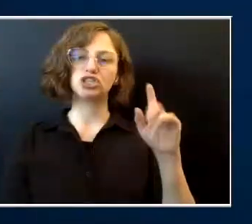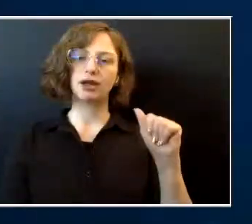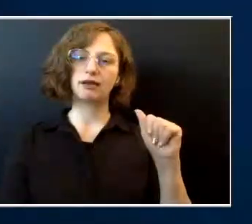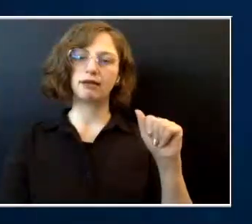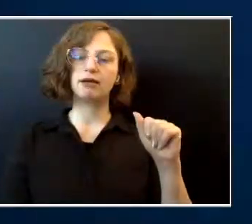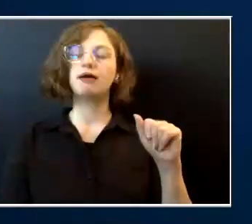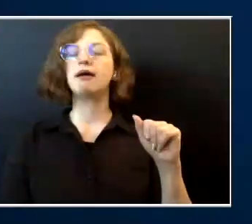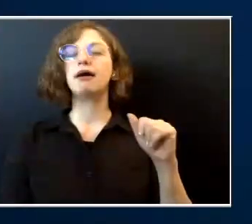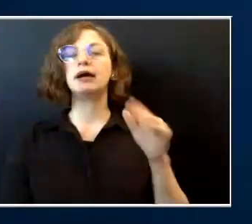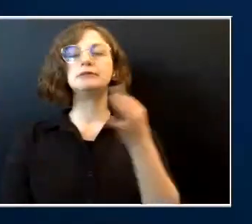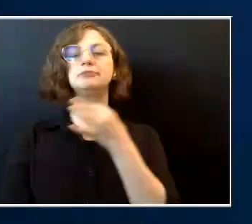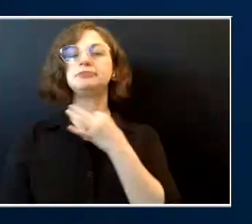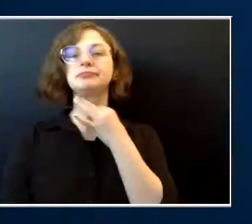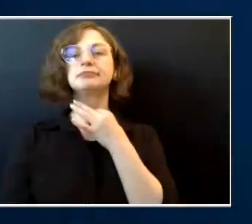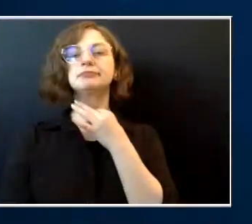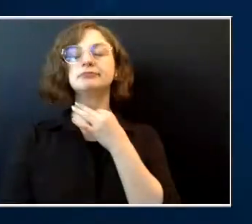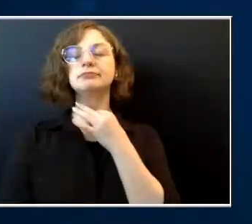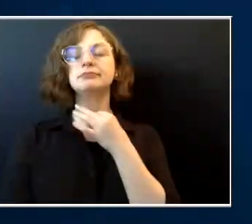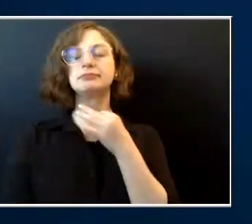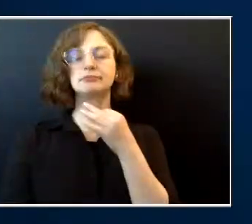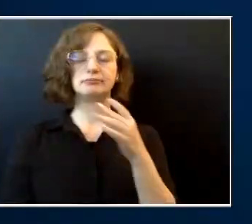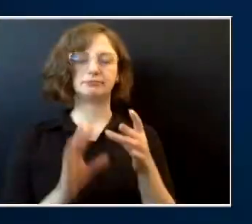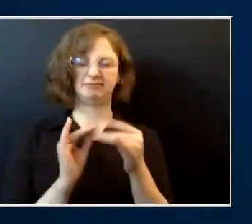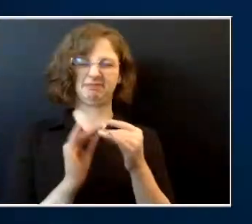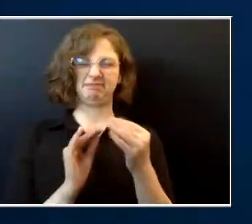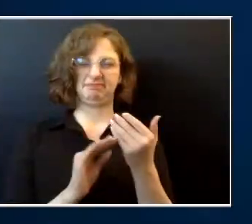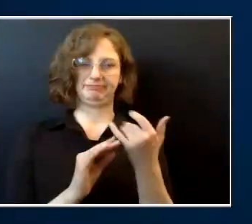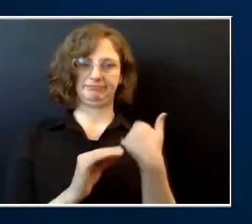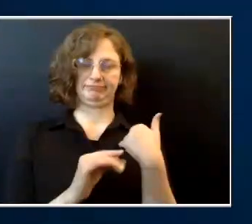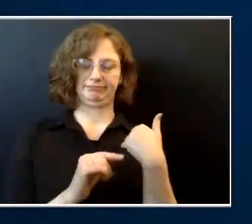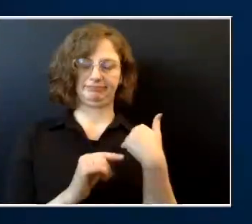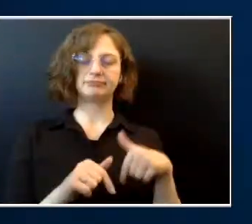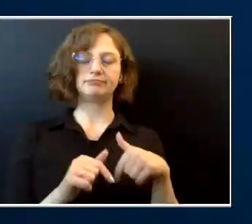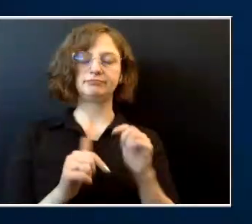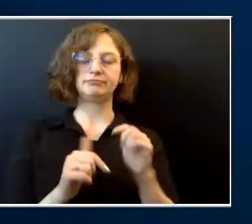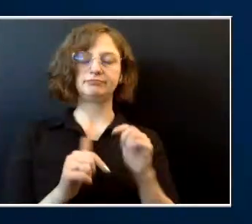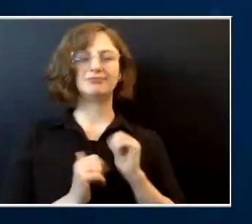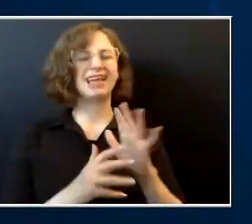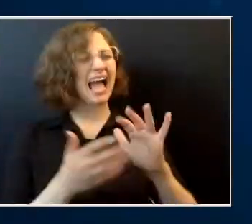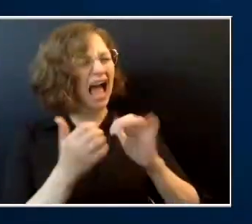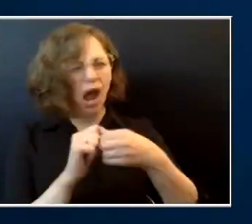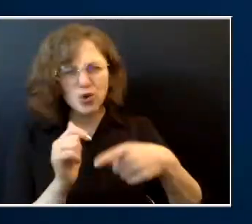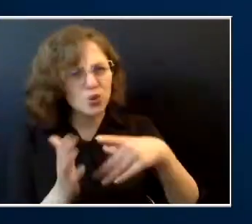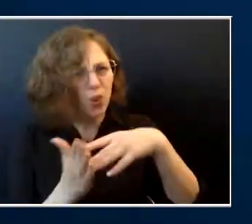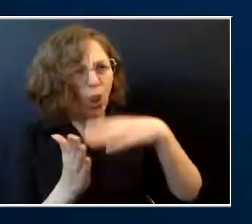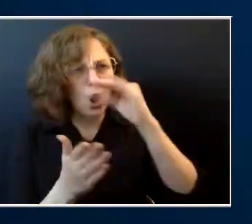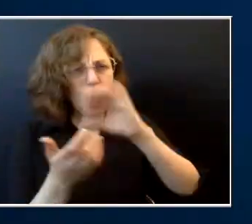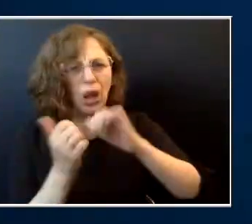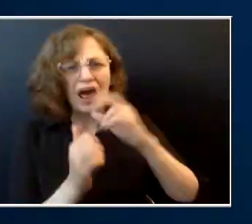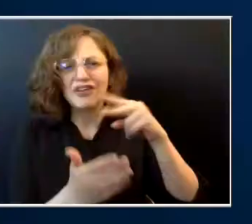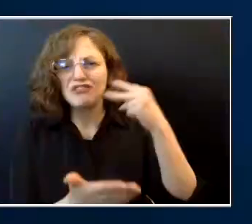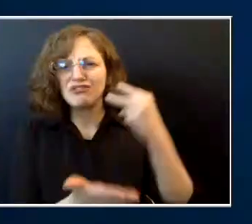in the program, and she wants to know, how do you learn how to fall so you don't get hurt?